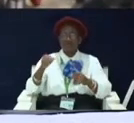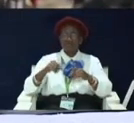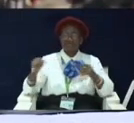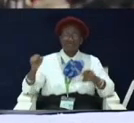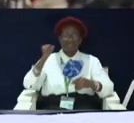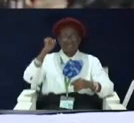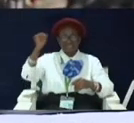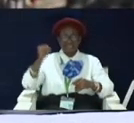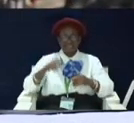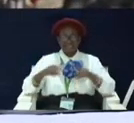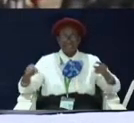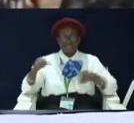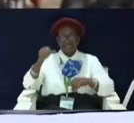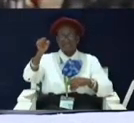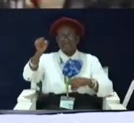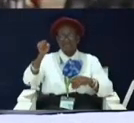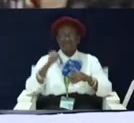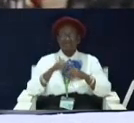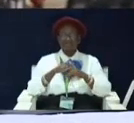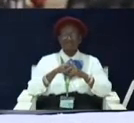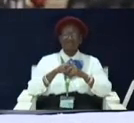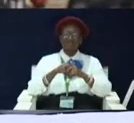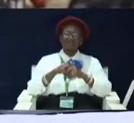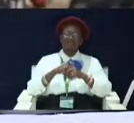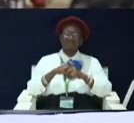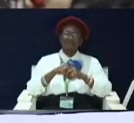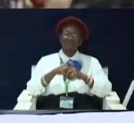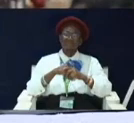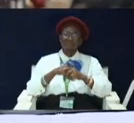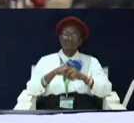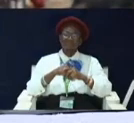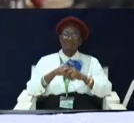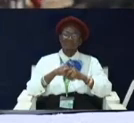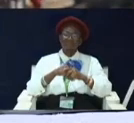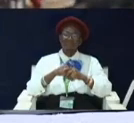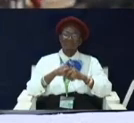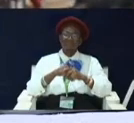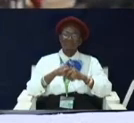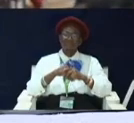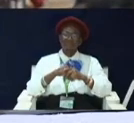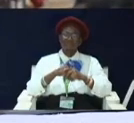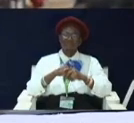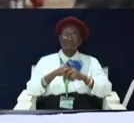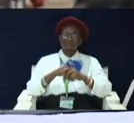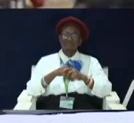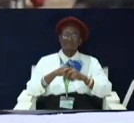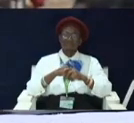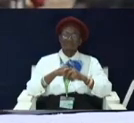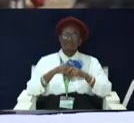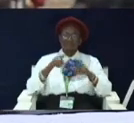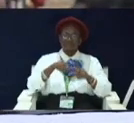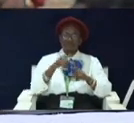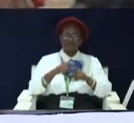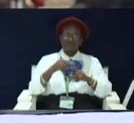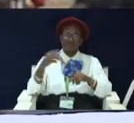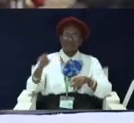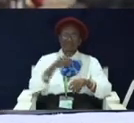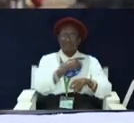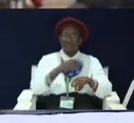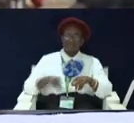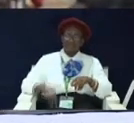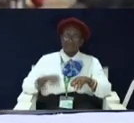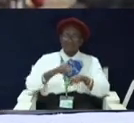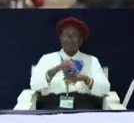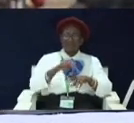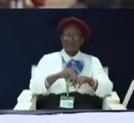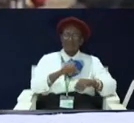lowo awon takute ti ota ti dele fun won. When that king sent an army